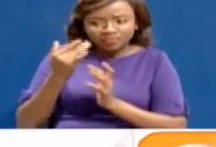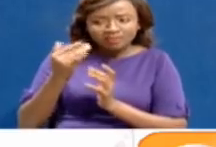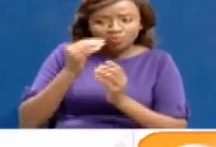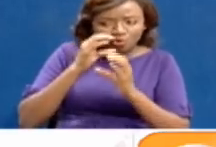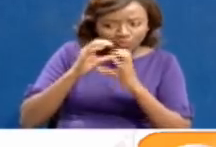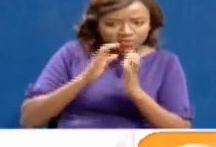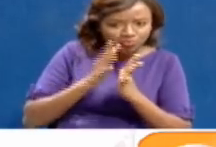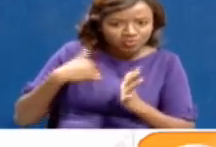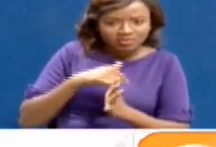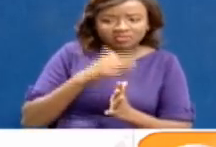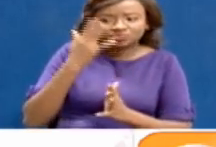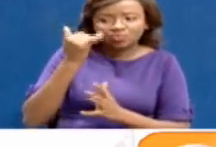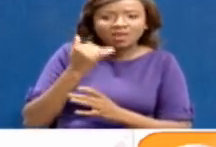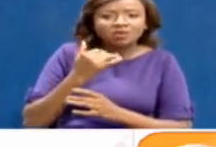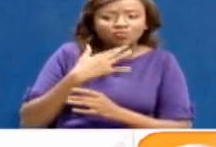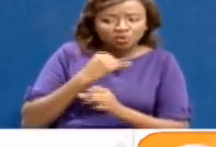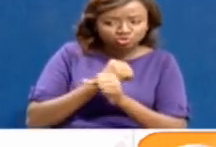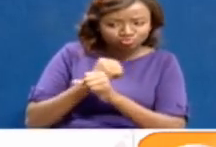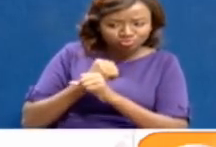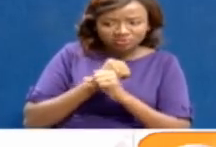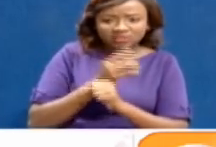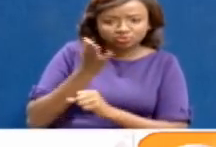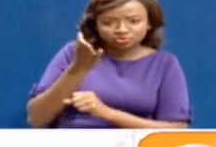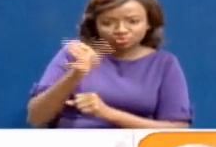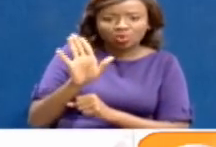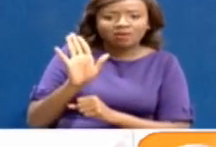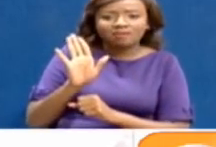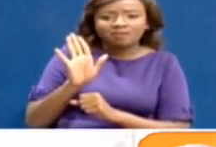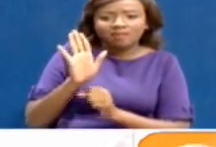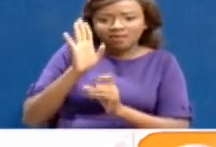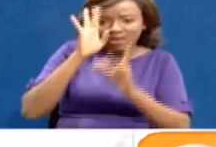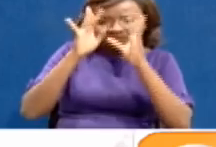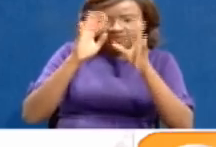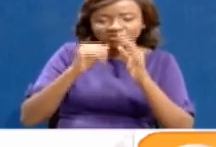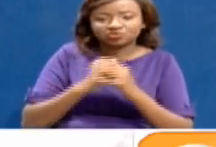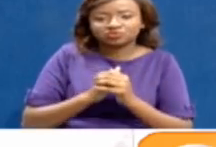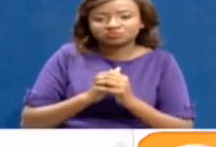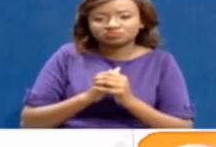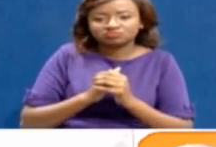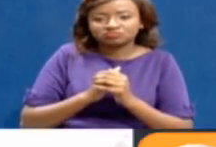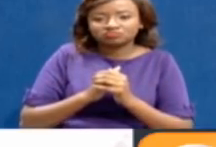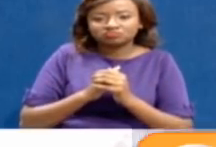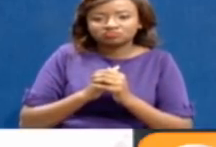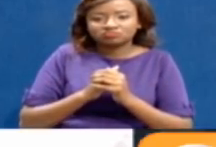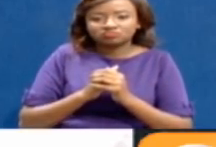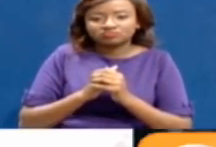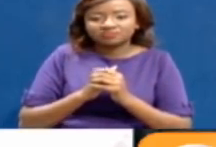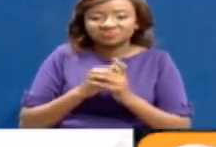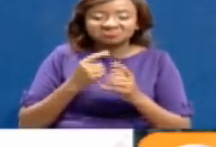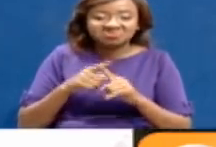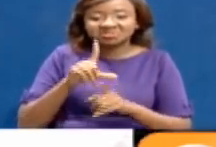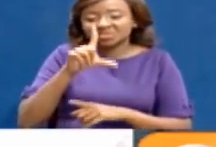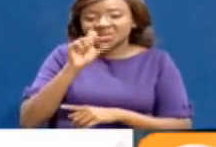some of these 90-year-old youthful government officers deprive you of your right," end quote. Sadly, the